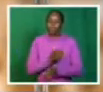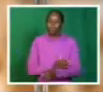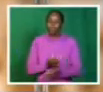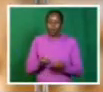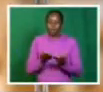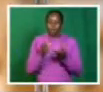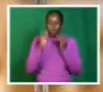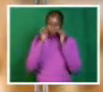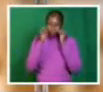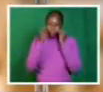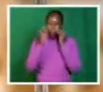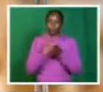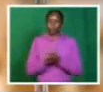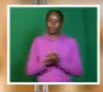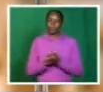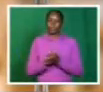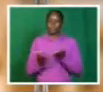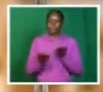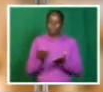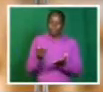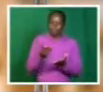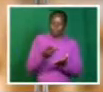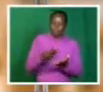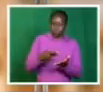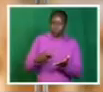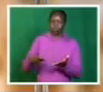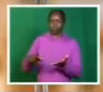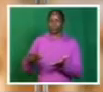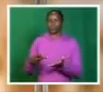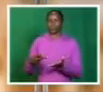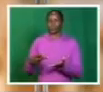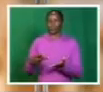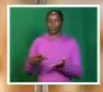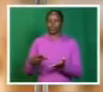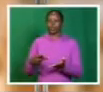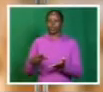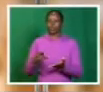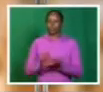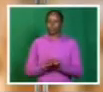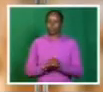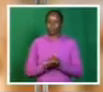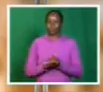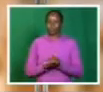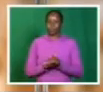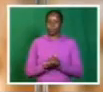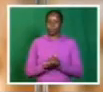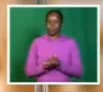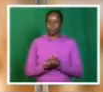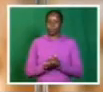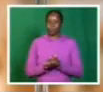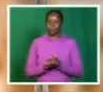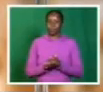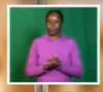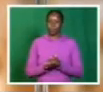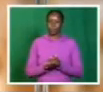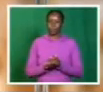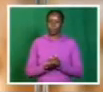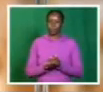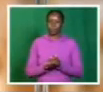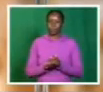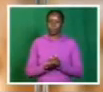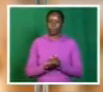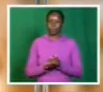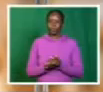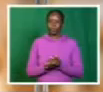is remaining for us to sketch this quadratic graph. Zweli, with